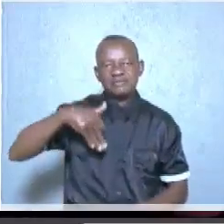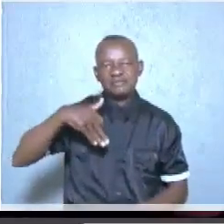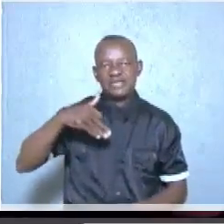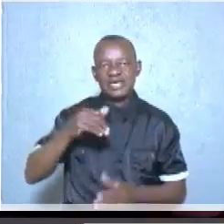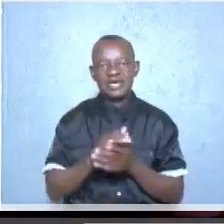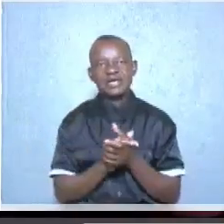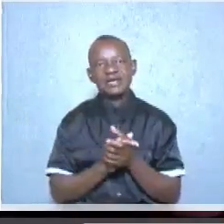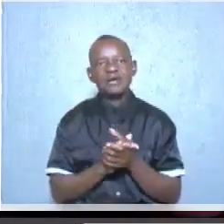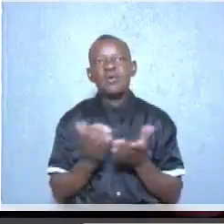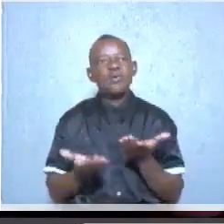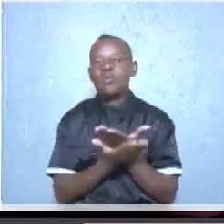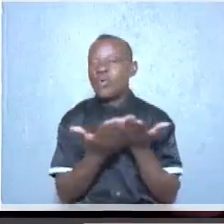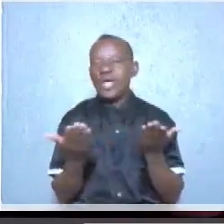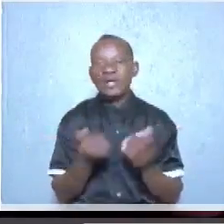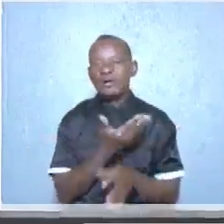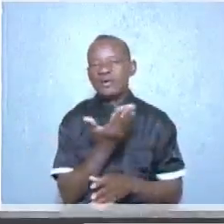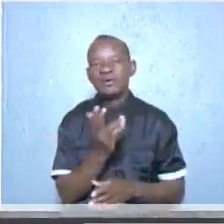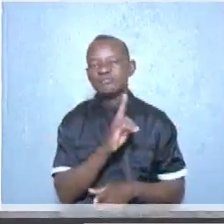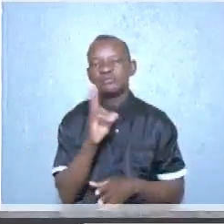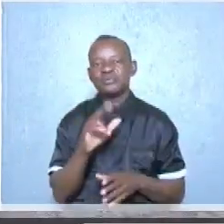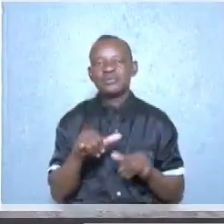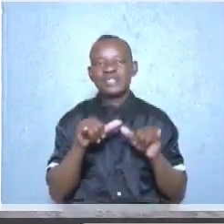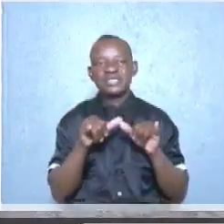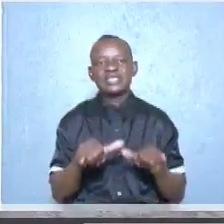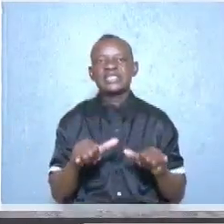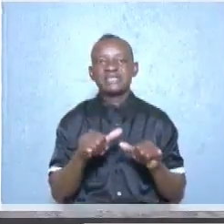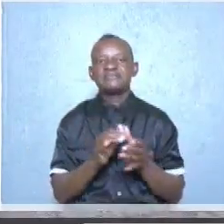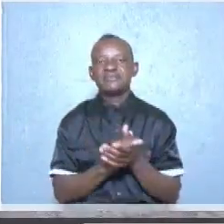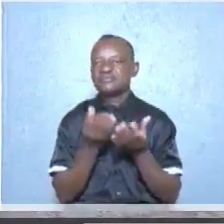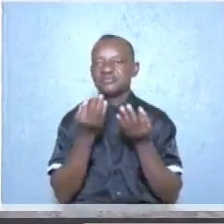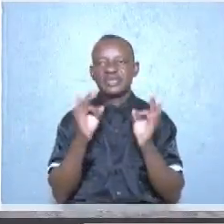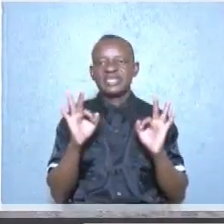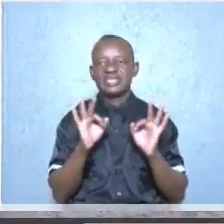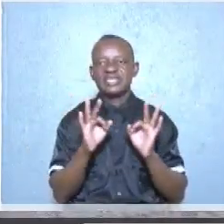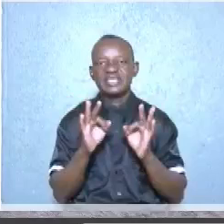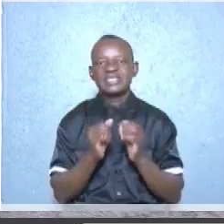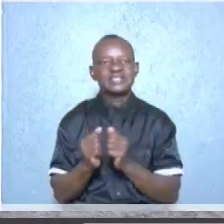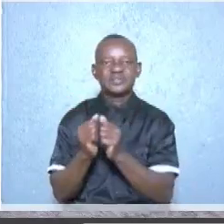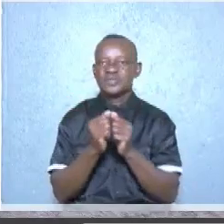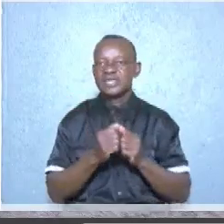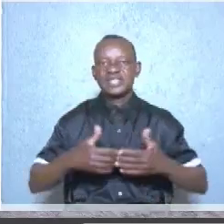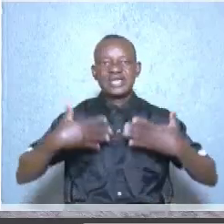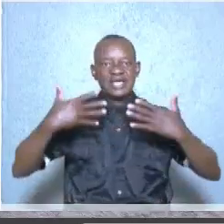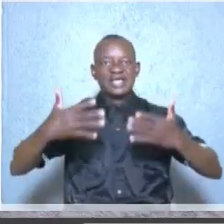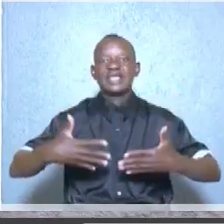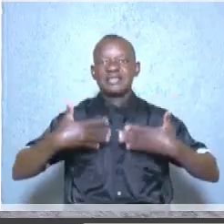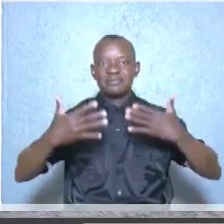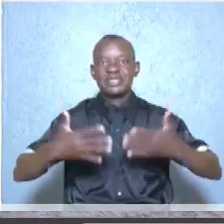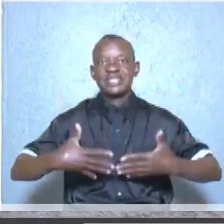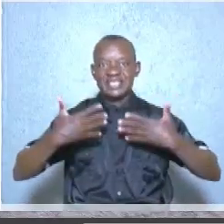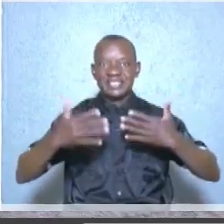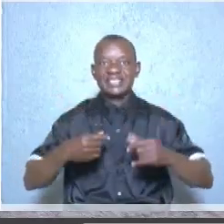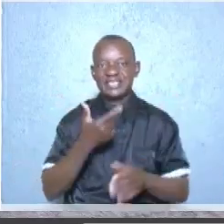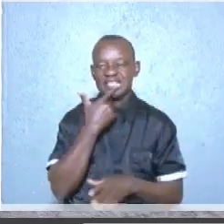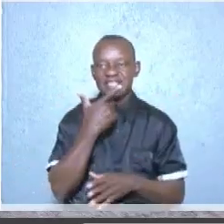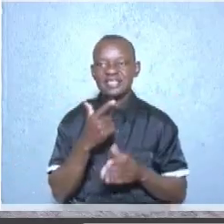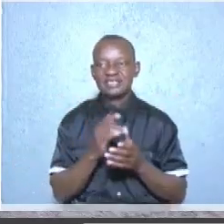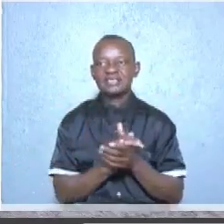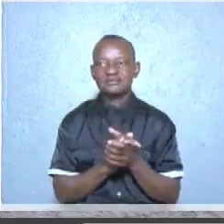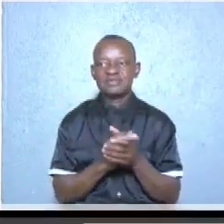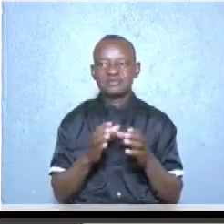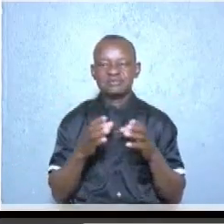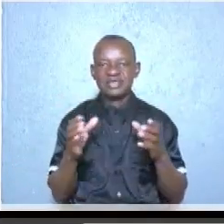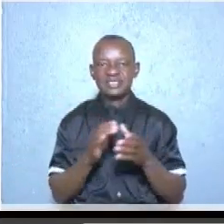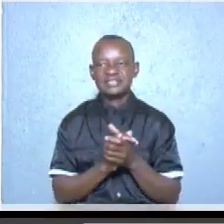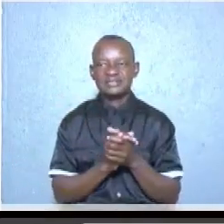Africa that everybody wants to come to. Yeah. All right. Thank you so much, Mrs. Martin, for making time out to be with me this morning. Thank you so much. There we